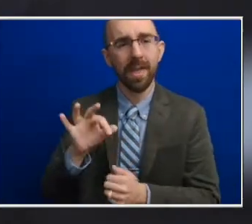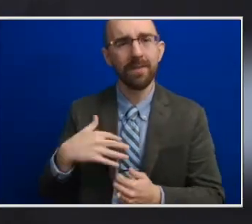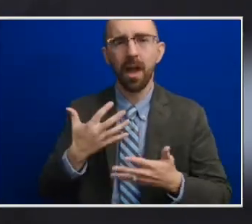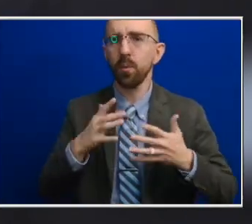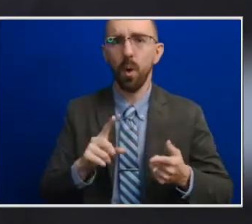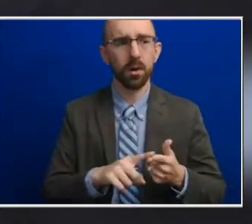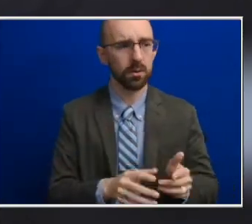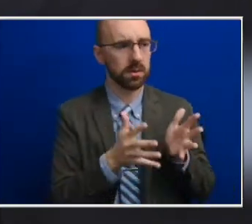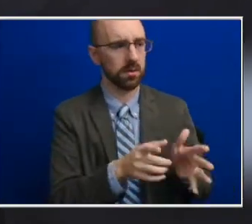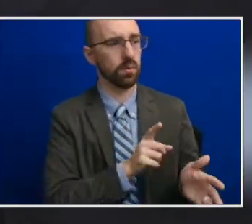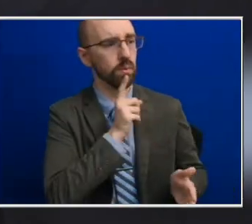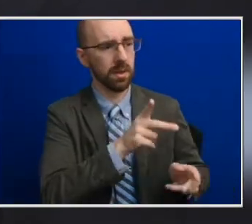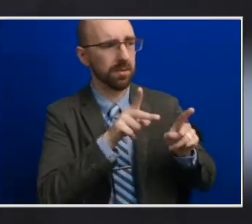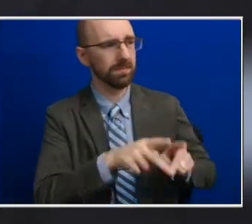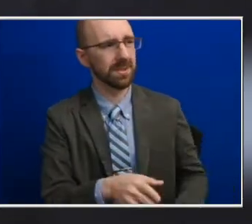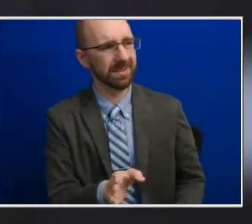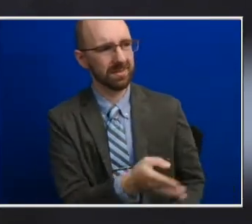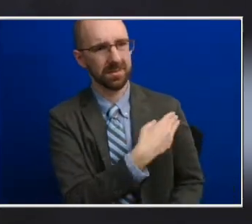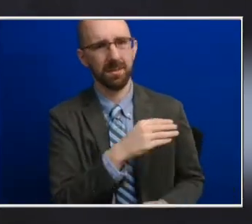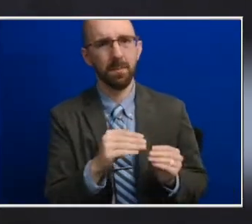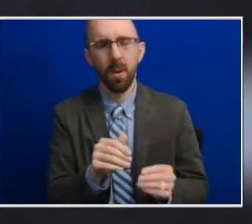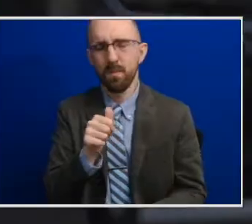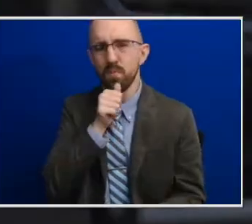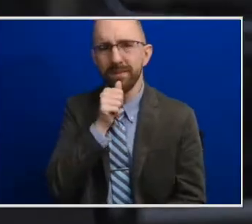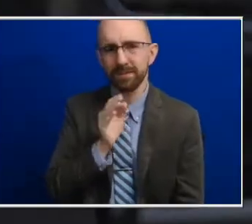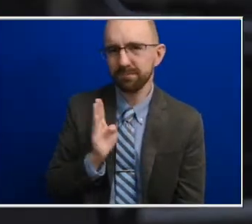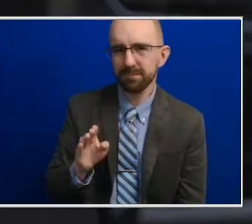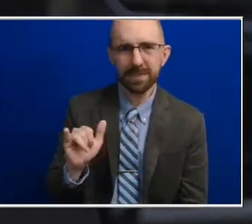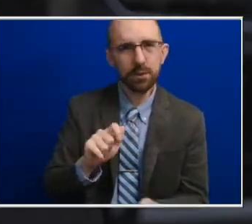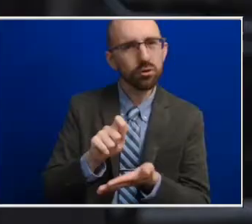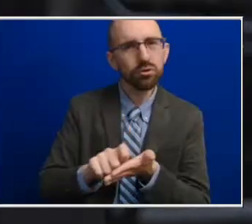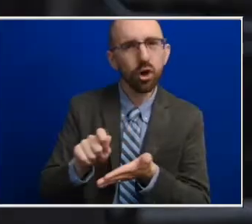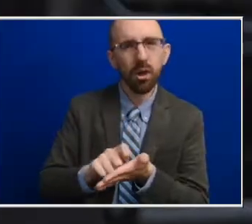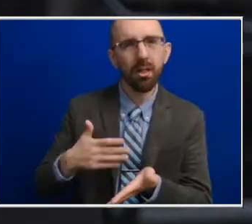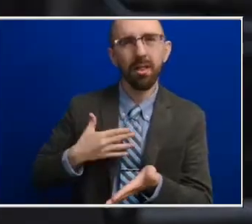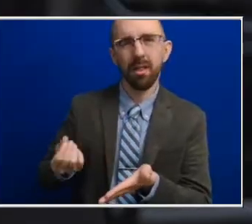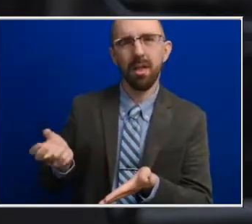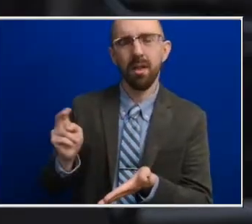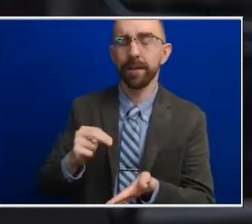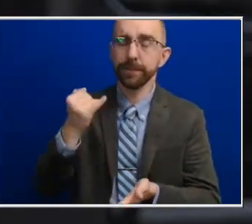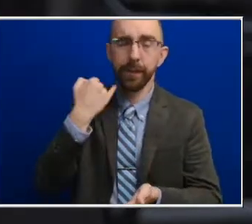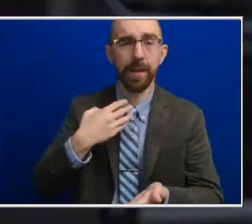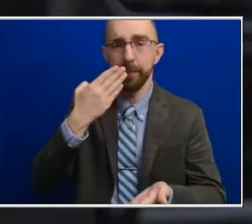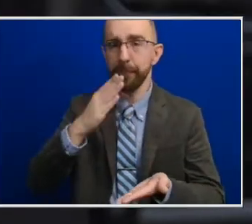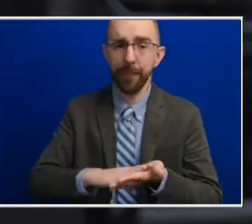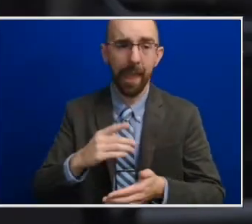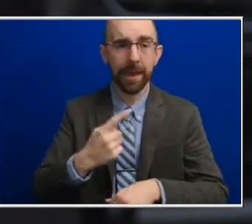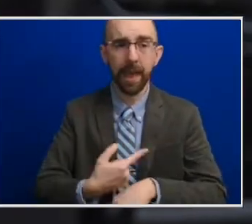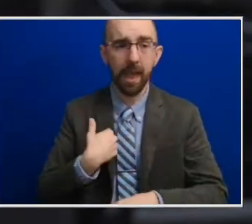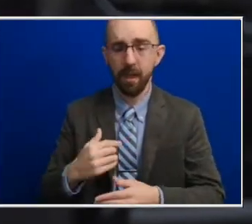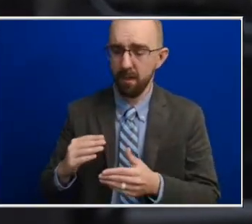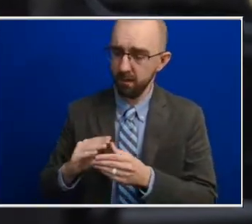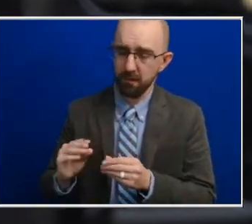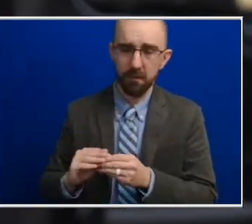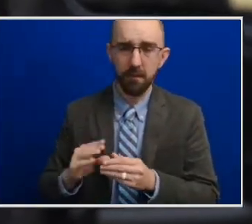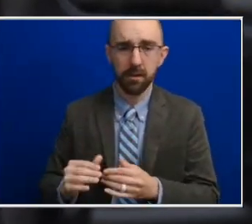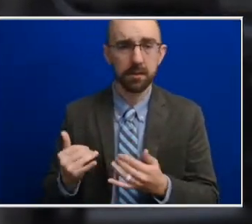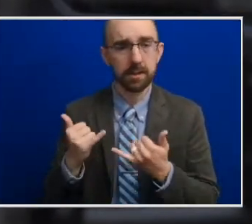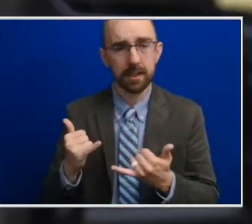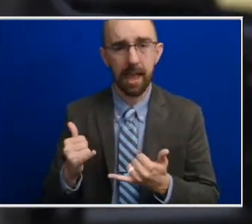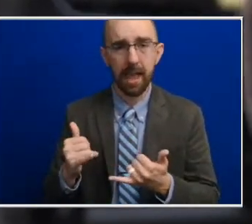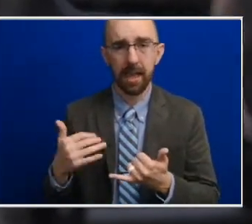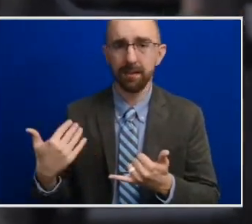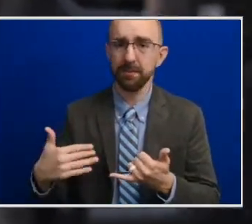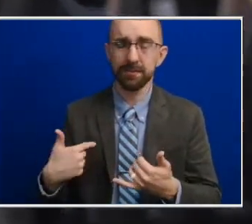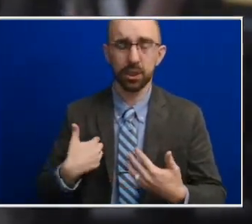actual person. It feels more private. It's almost like a journal. It's your own. Like, let's say I had a really bad day. All I have to say is, today absolutely drained me.